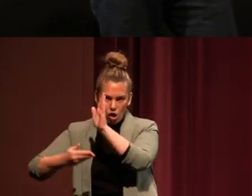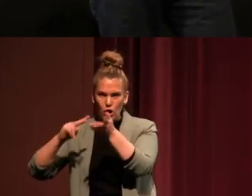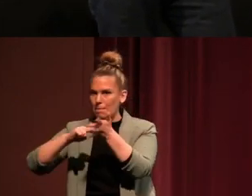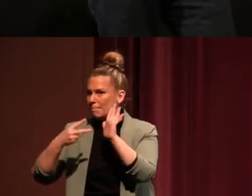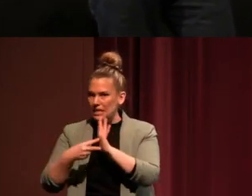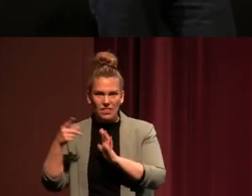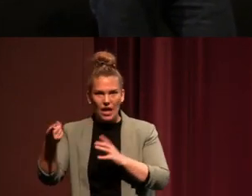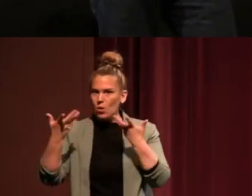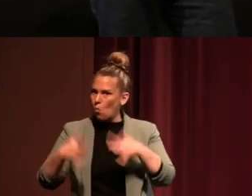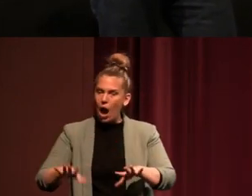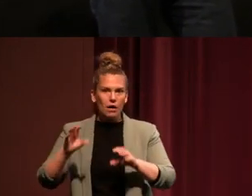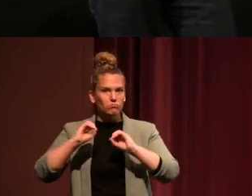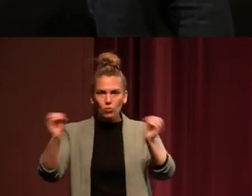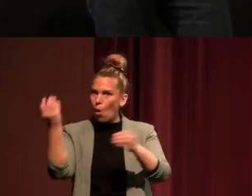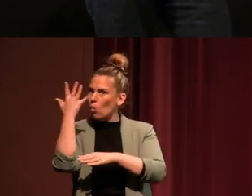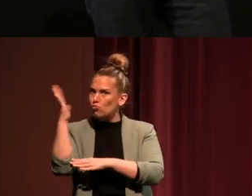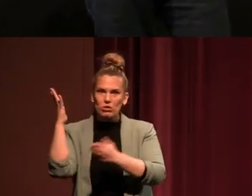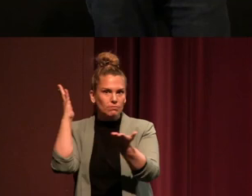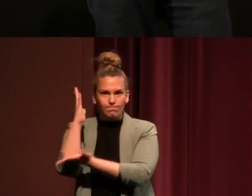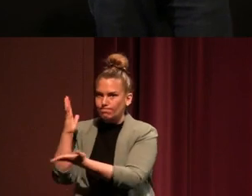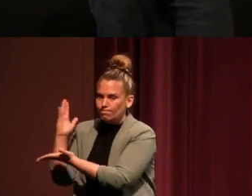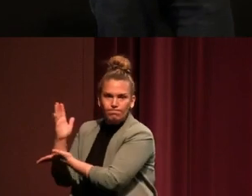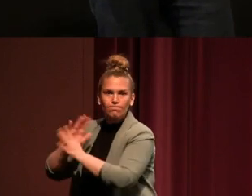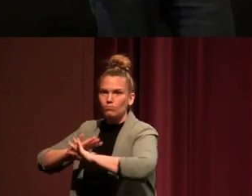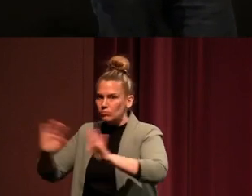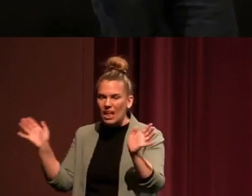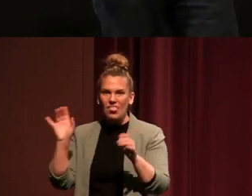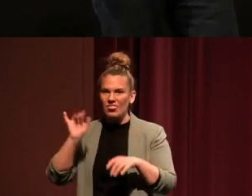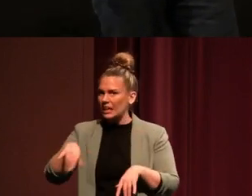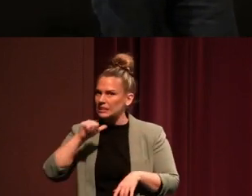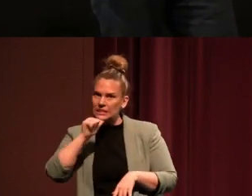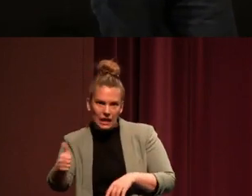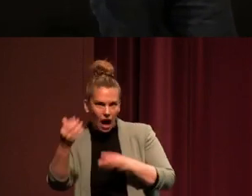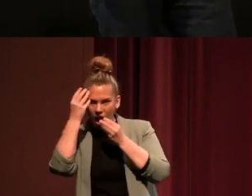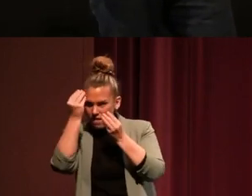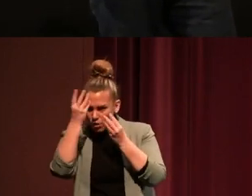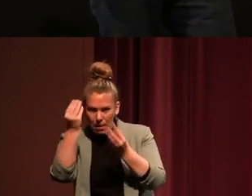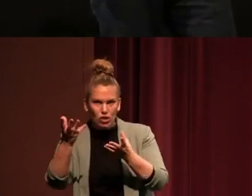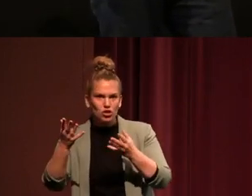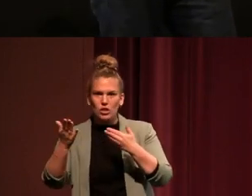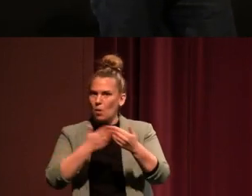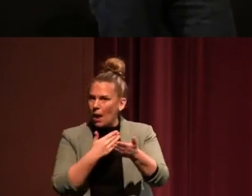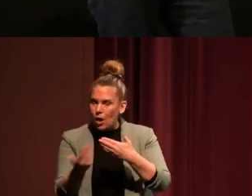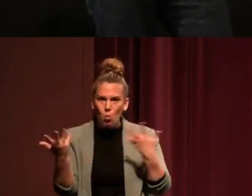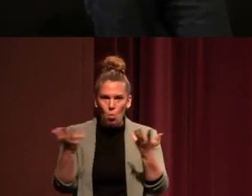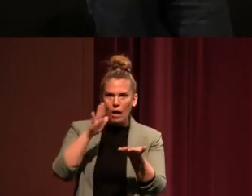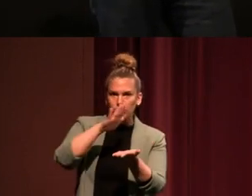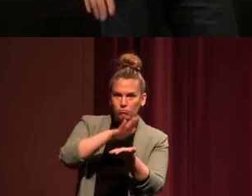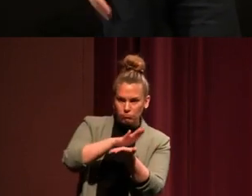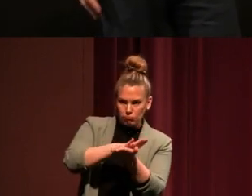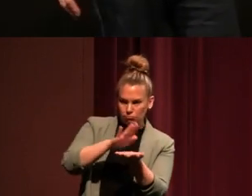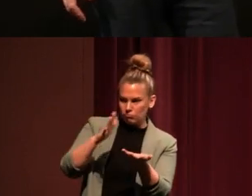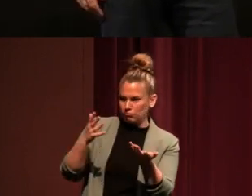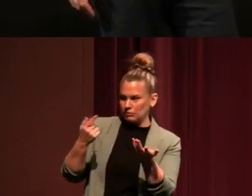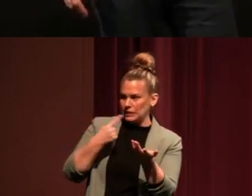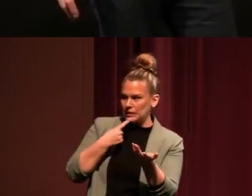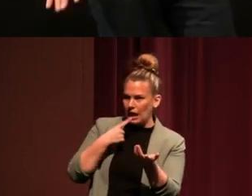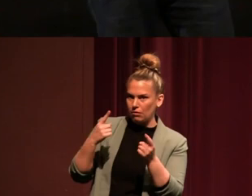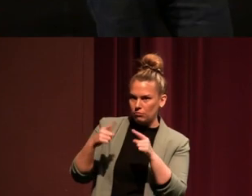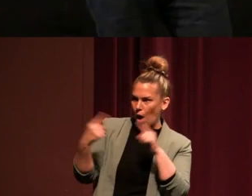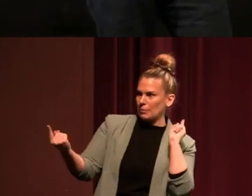You consider that disinformation and are wondering what academics and others can do to counter that